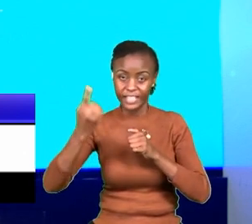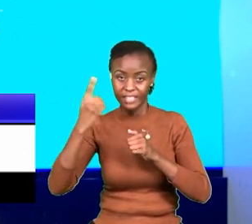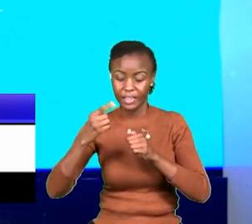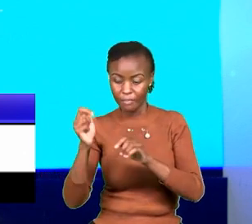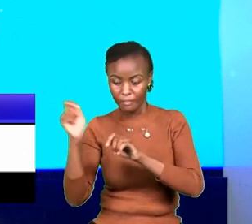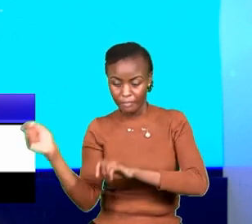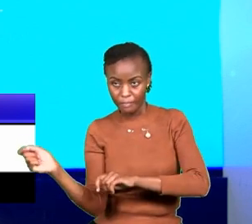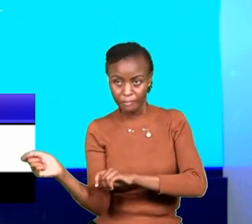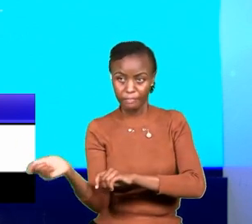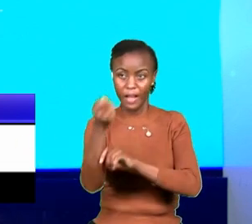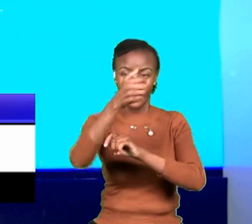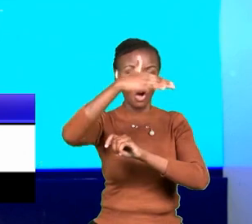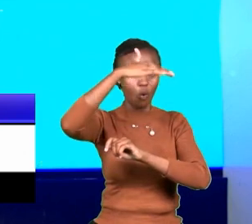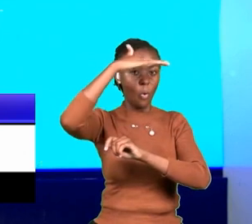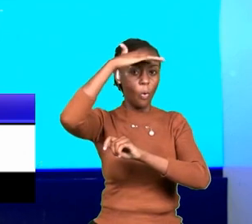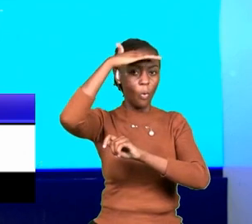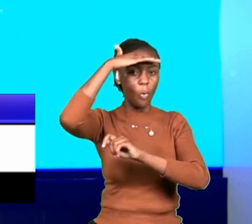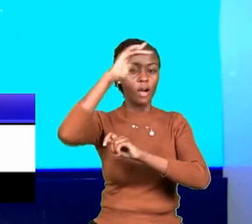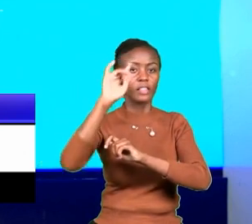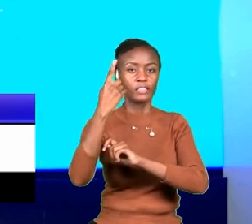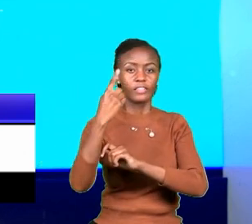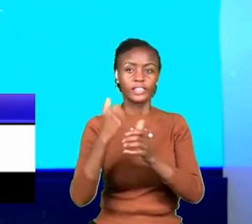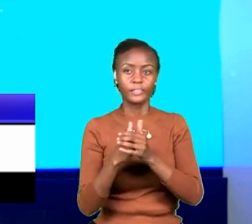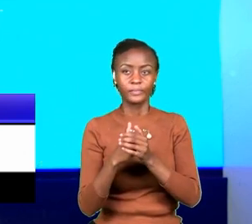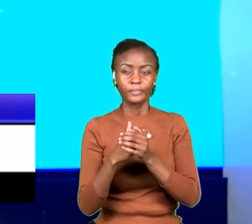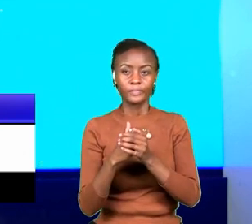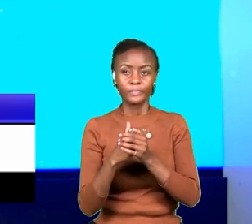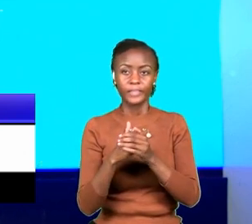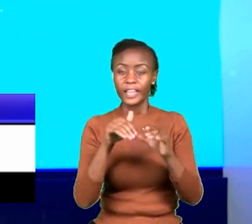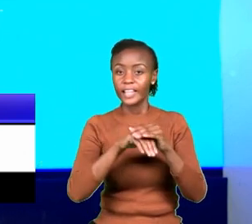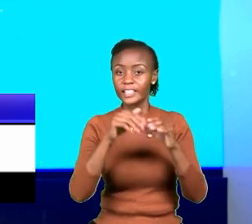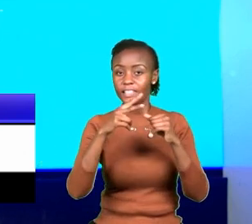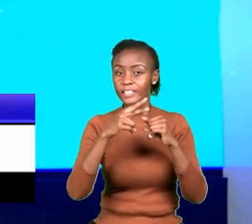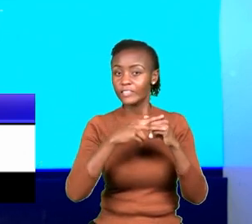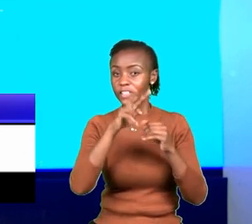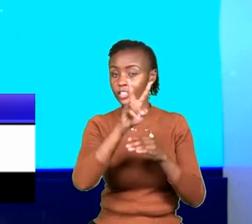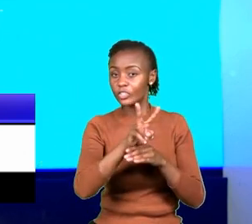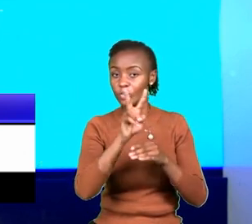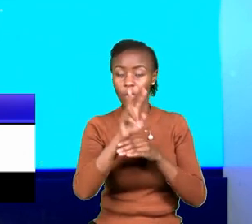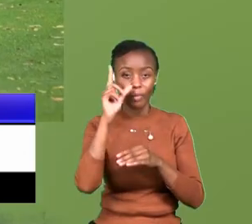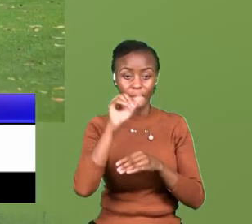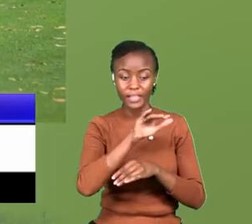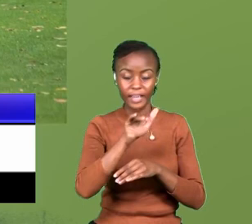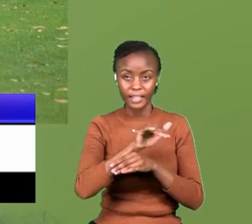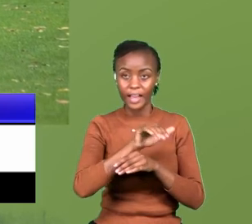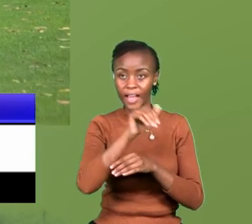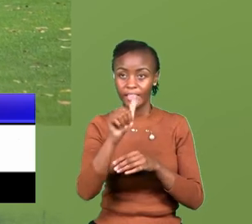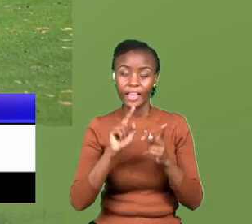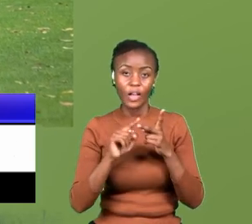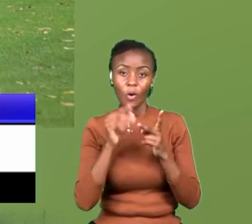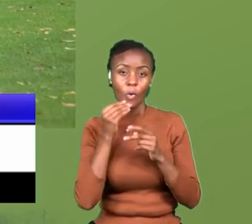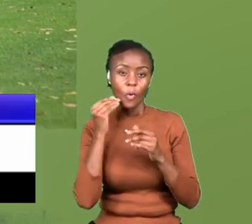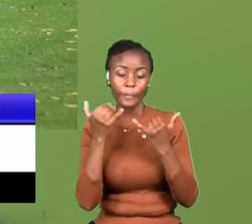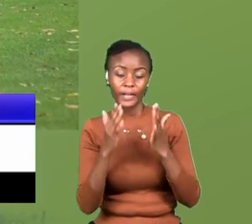Tour as season four got underway at the par 72 Sigona Golf Club course. Meanwhile, home players